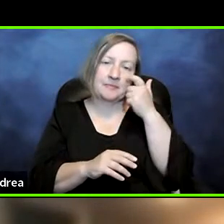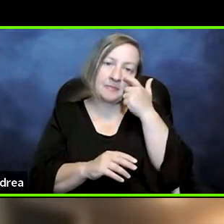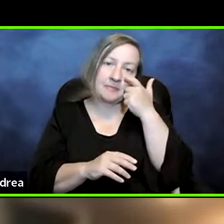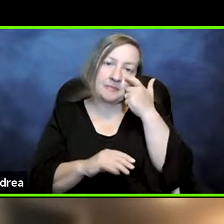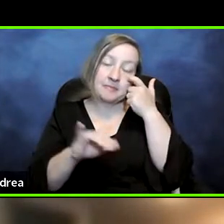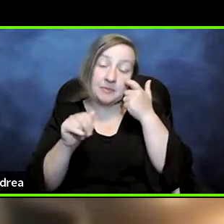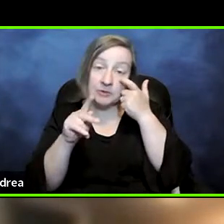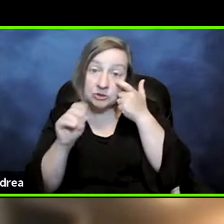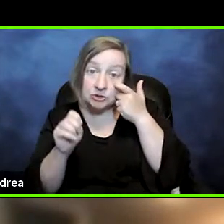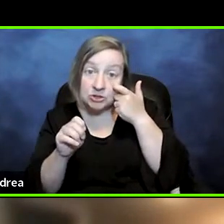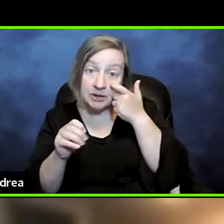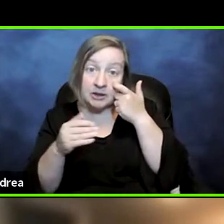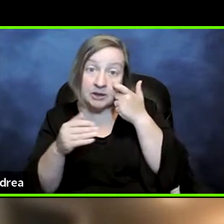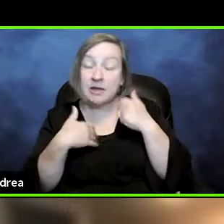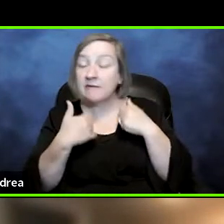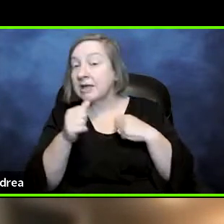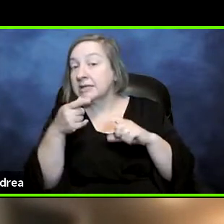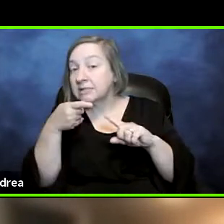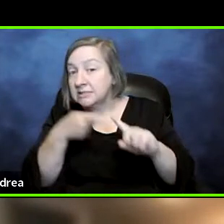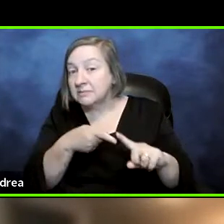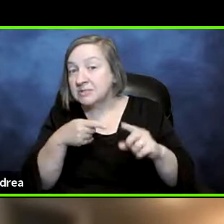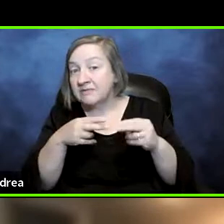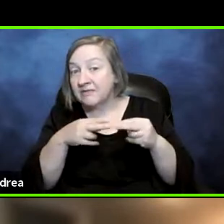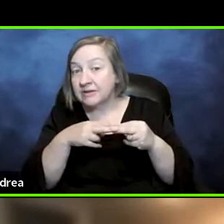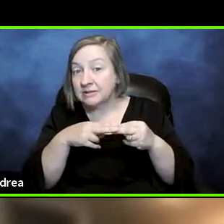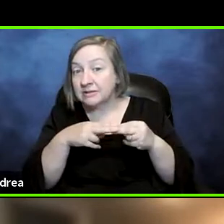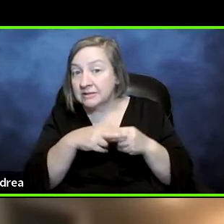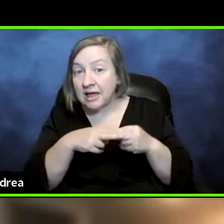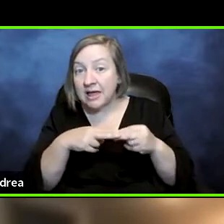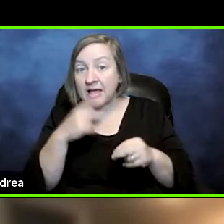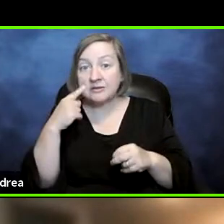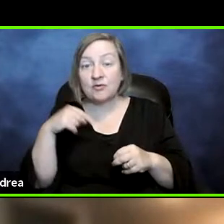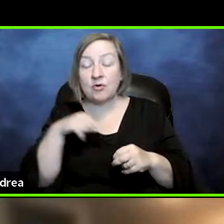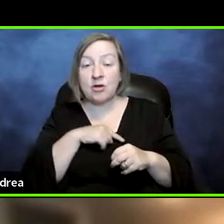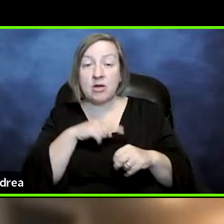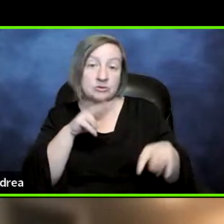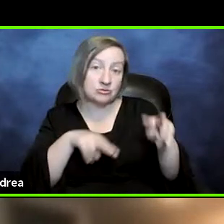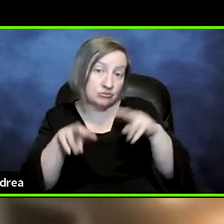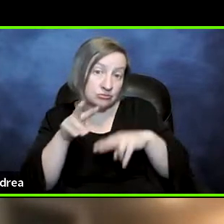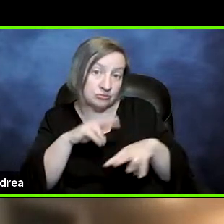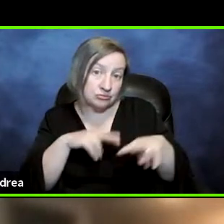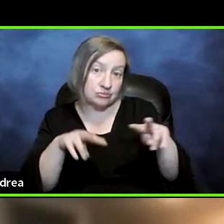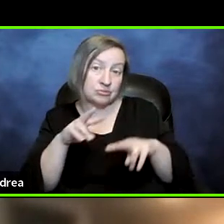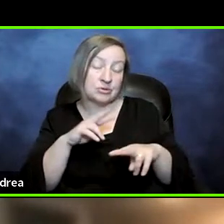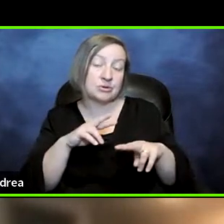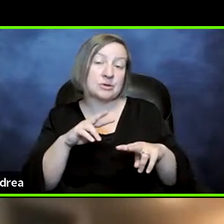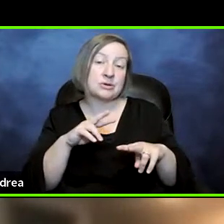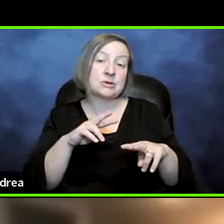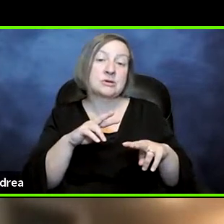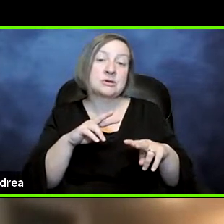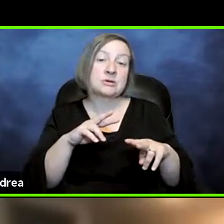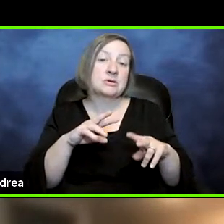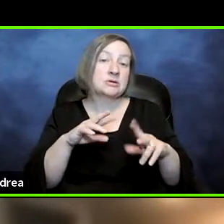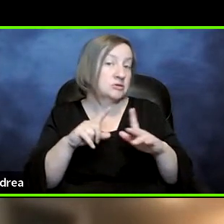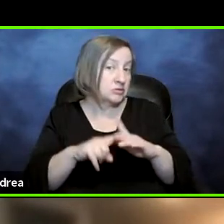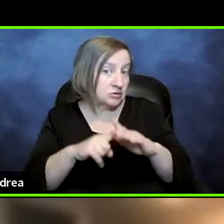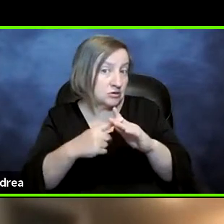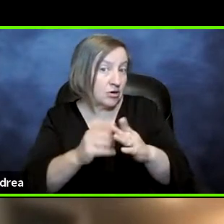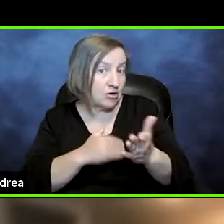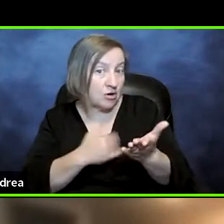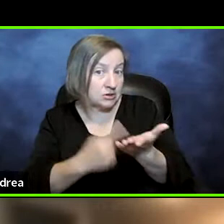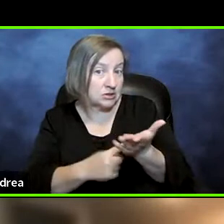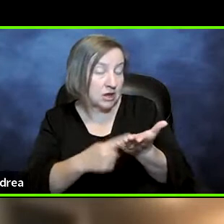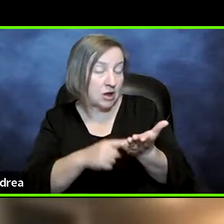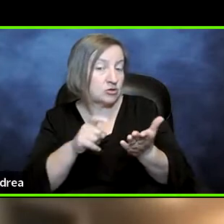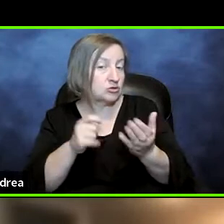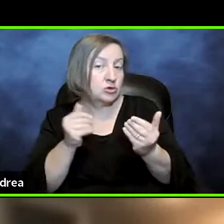Jake, are there specific slides for us to look at in to begin our discussion, or should we